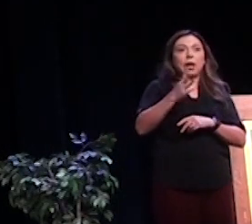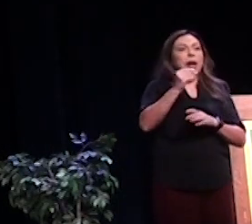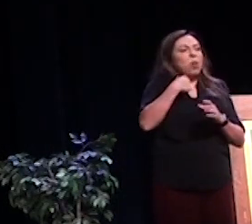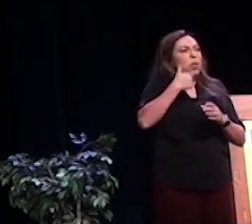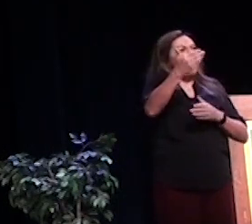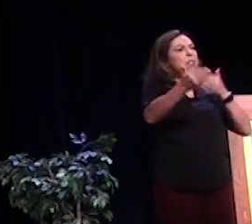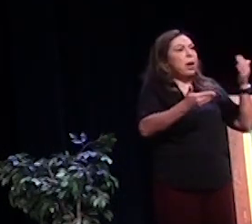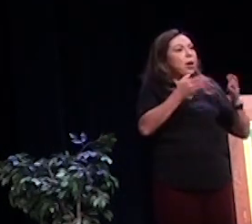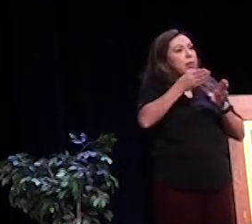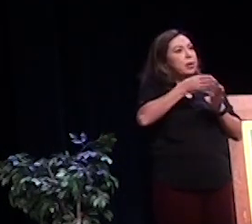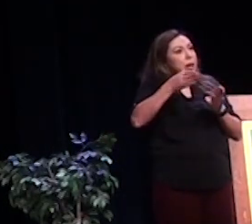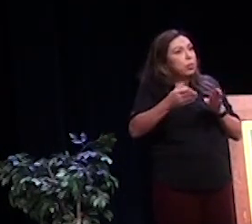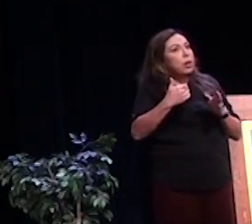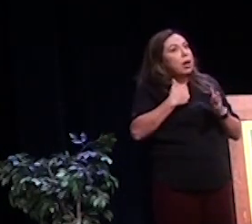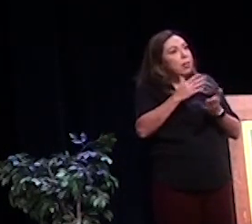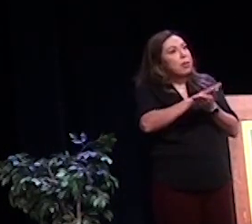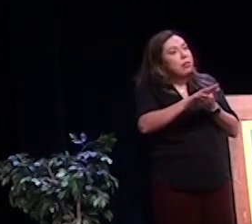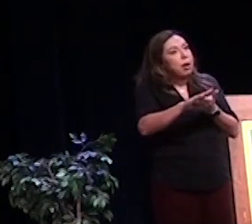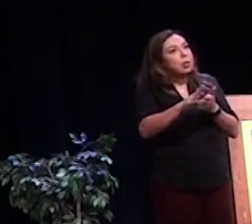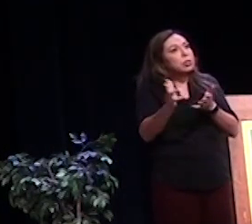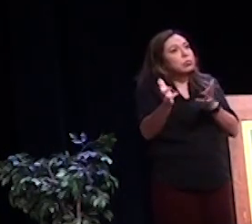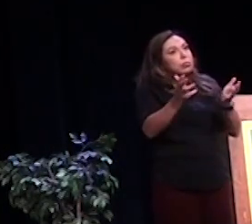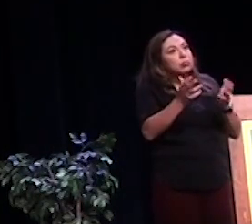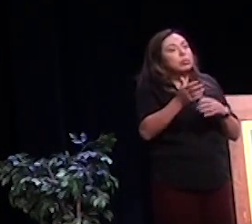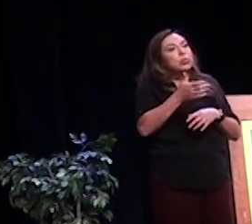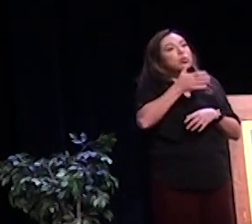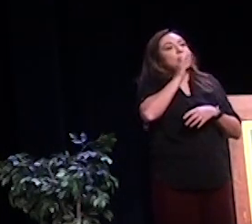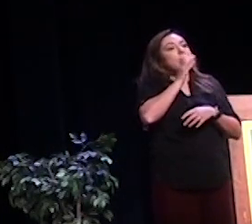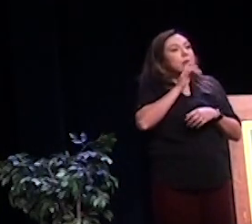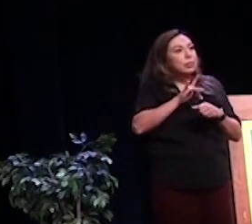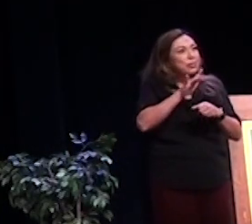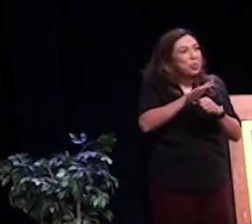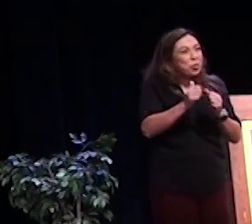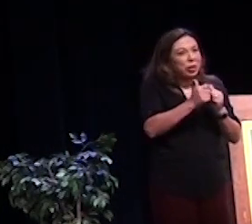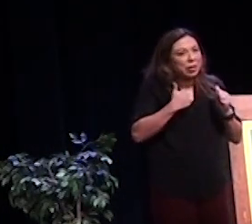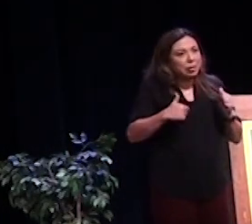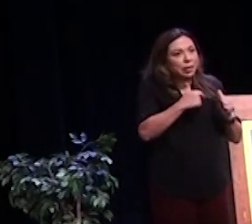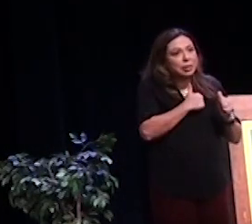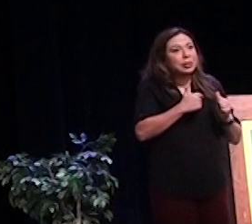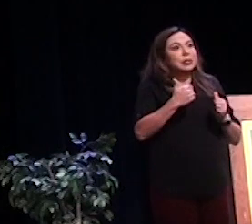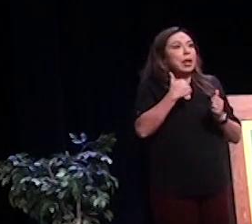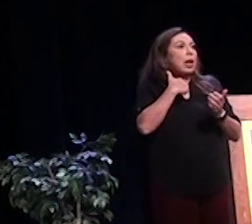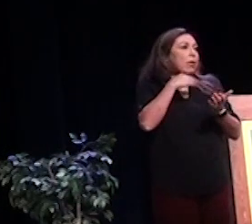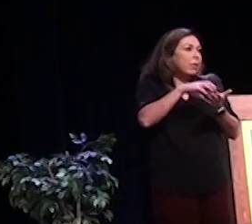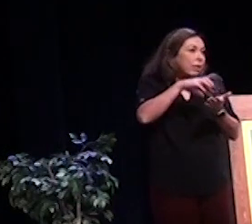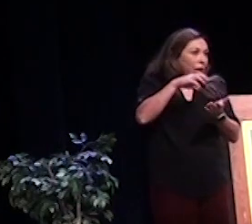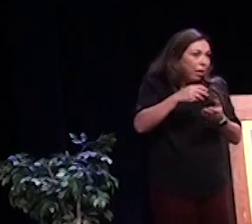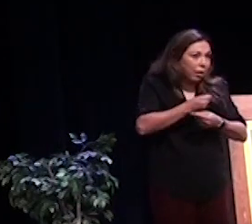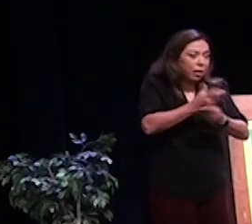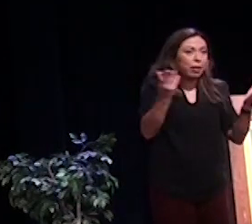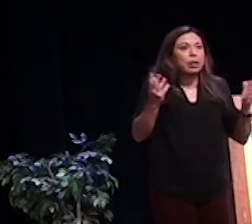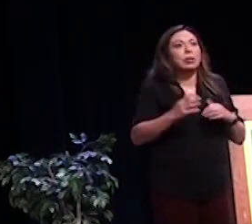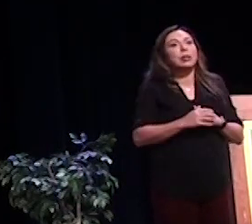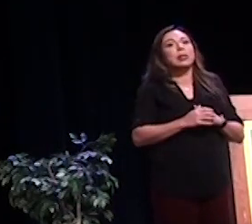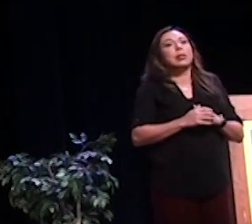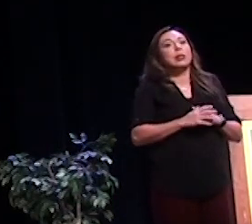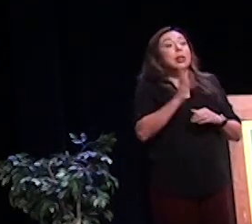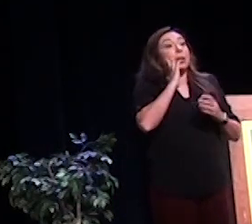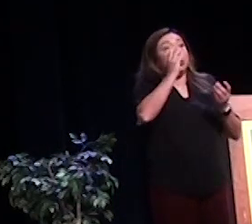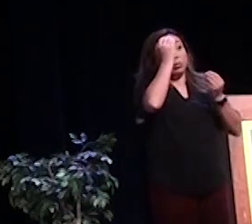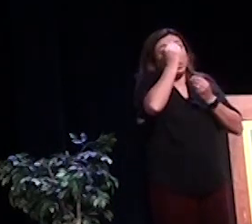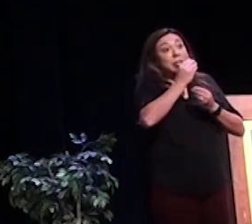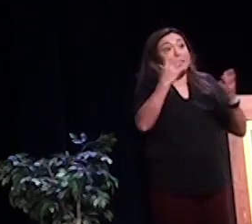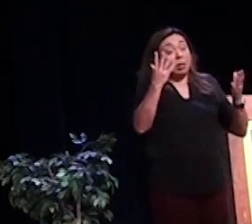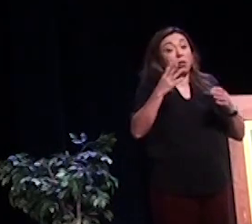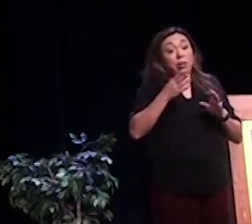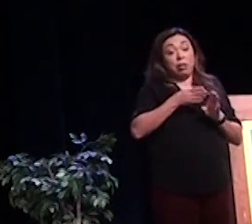come and have an ice cream or to drink soda with us, right? So have a piece of cake. And I'll tell you that